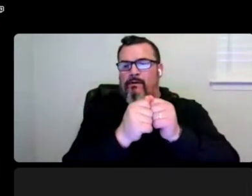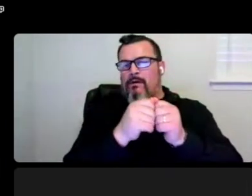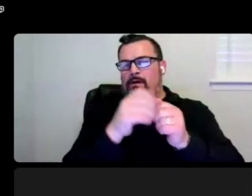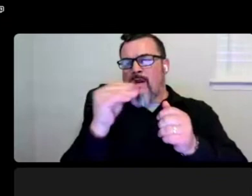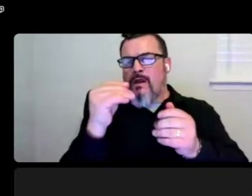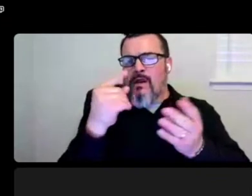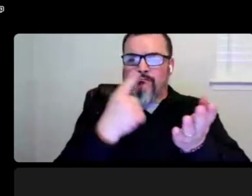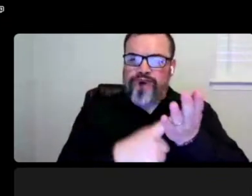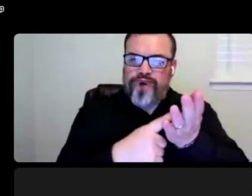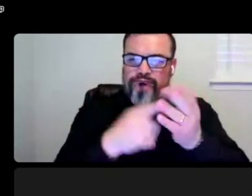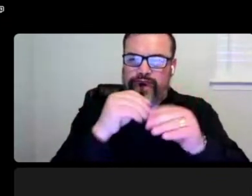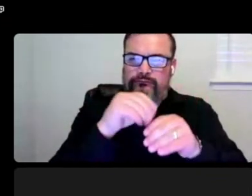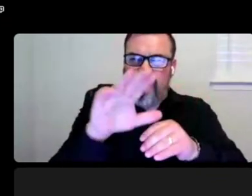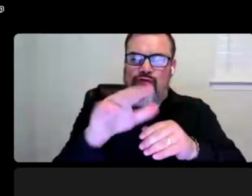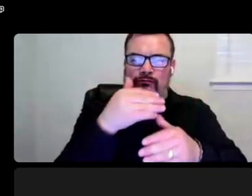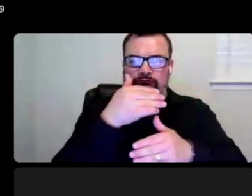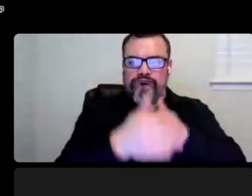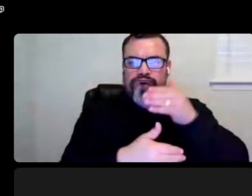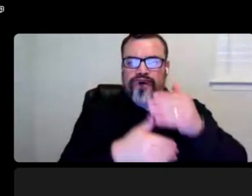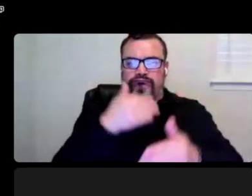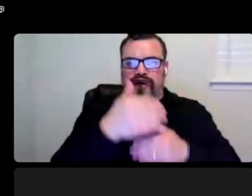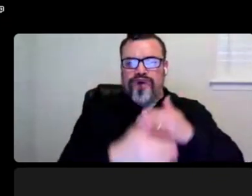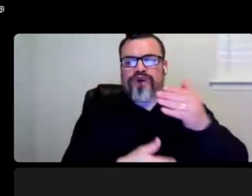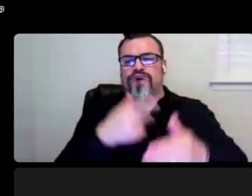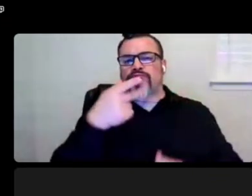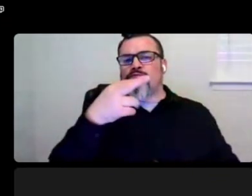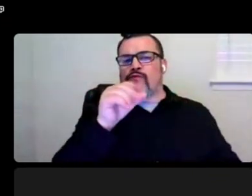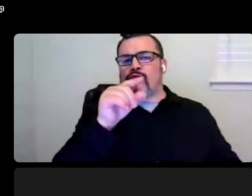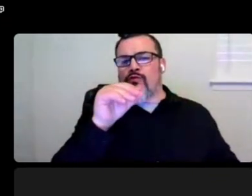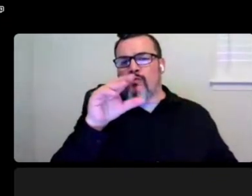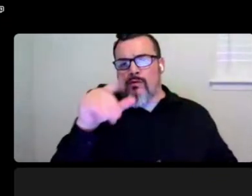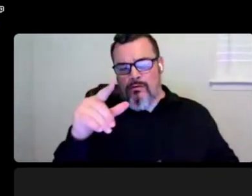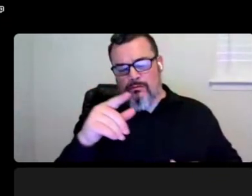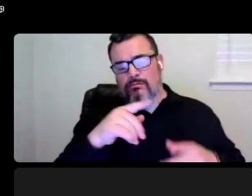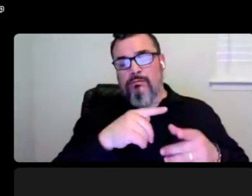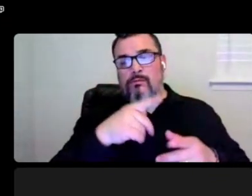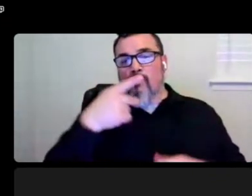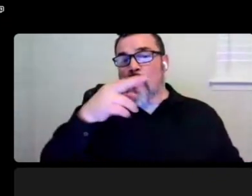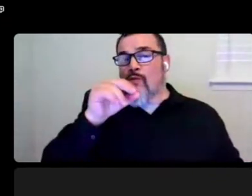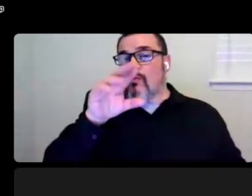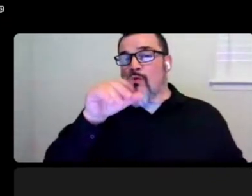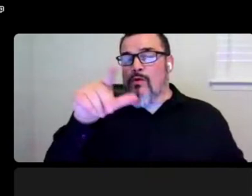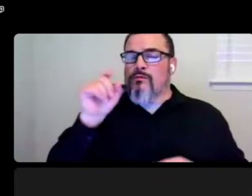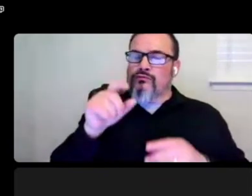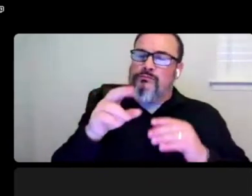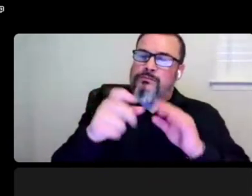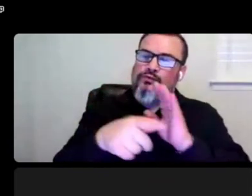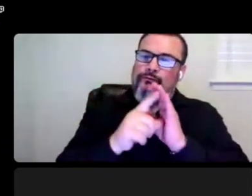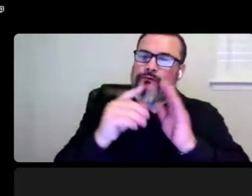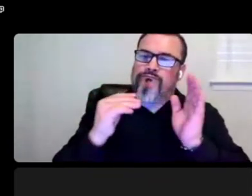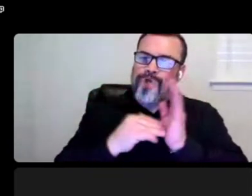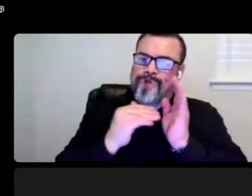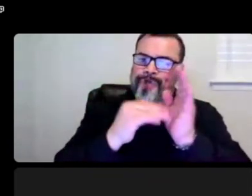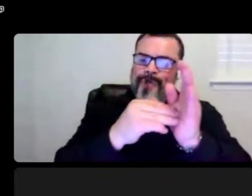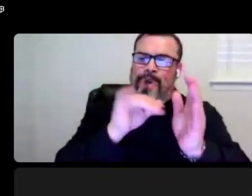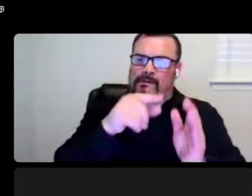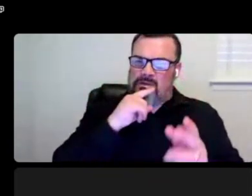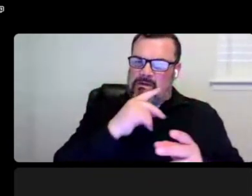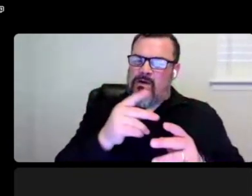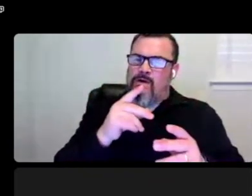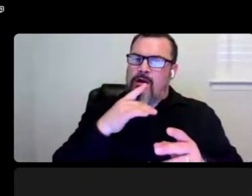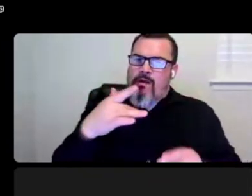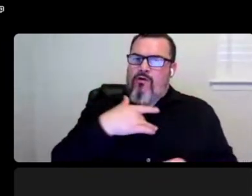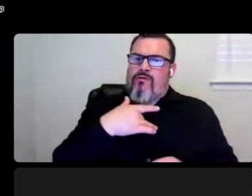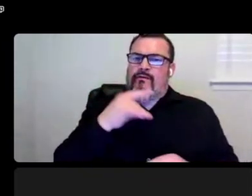go into your protocols. So as part of the governance culture, protocols should be reviewed on a regular basis. This is really the heart of every